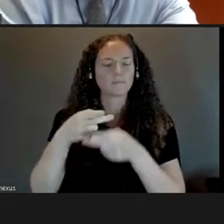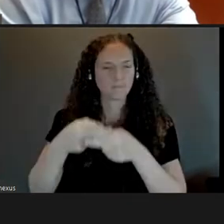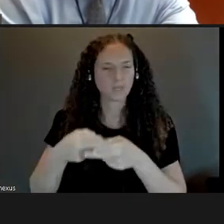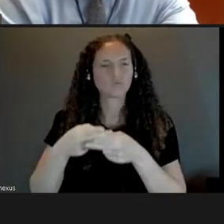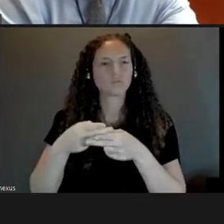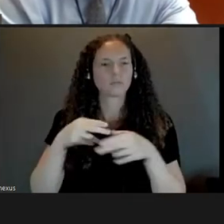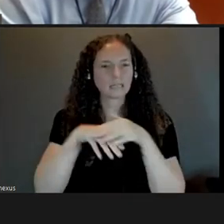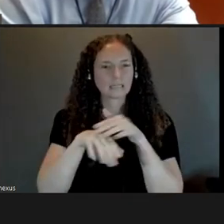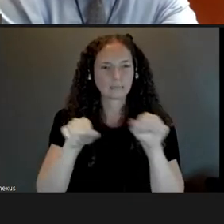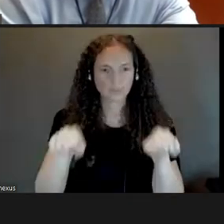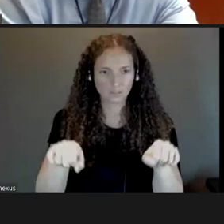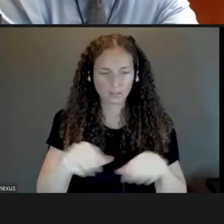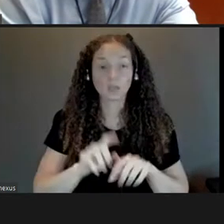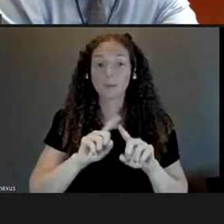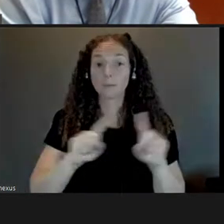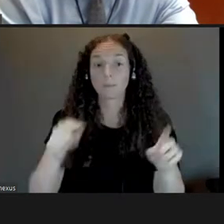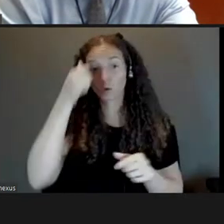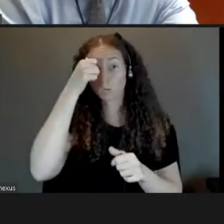one thing.